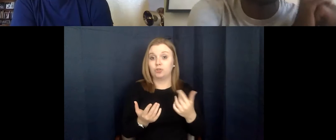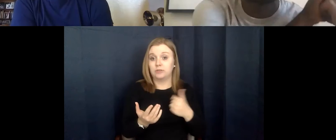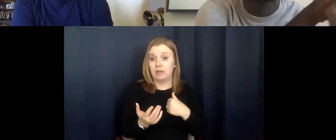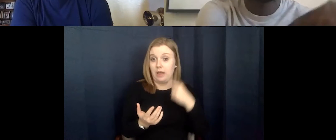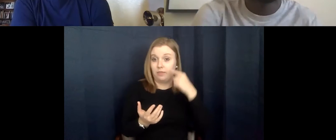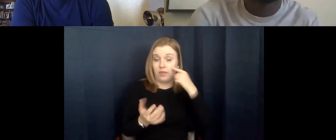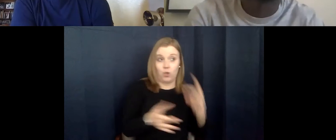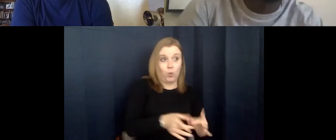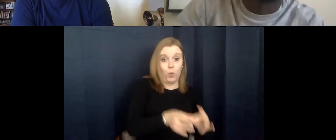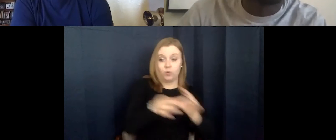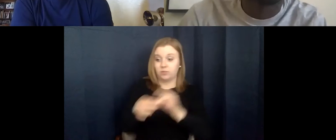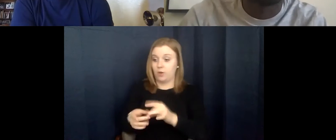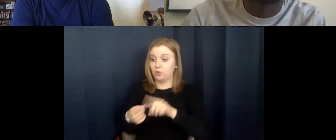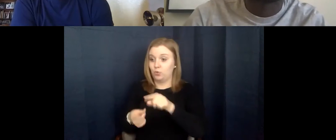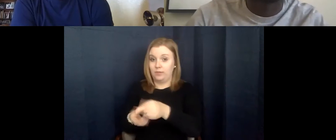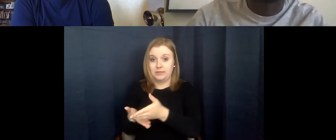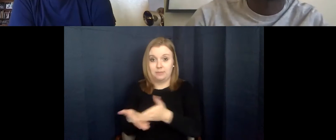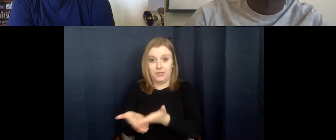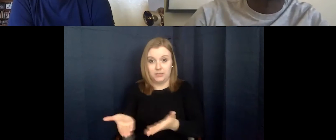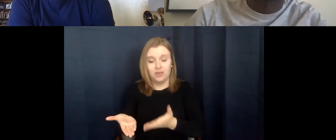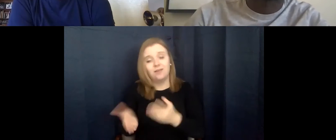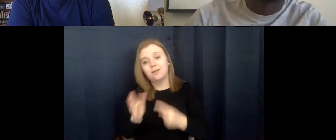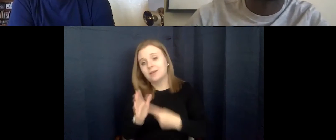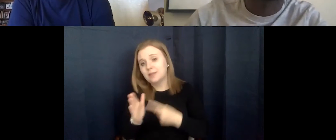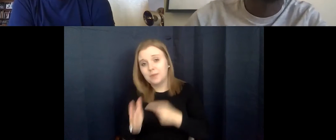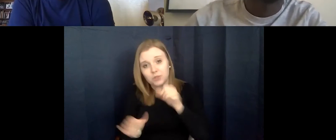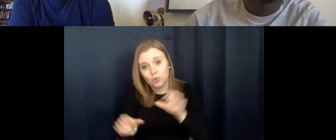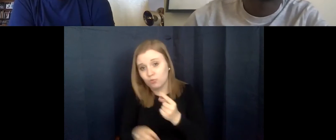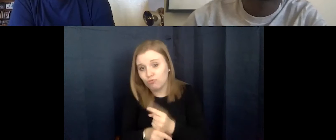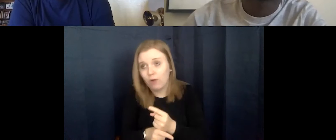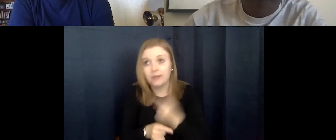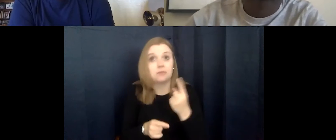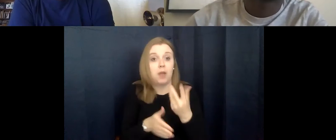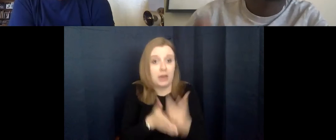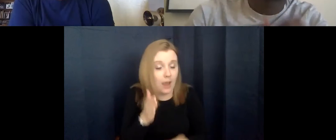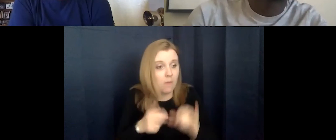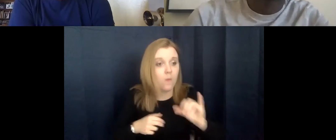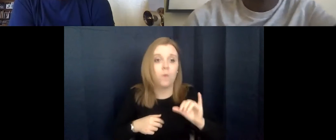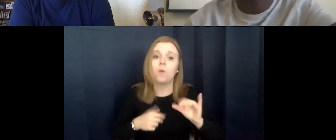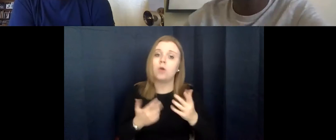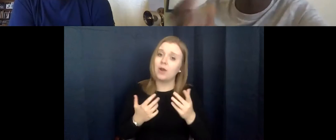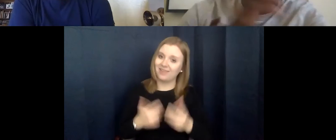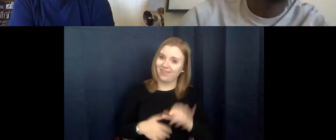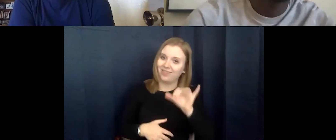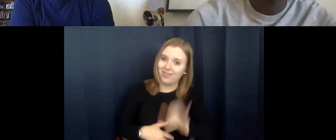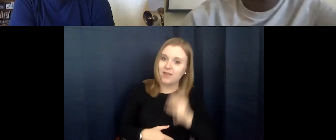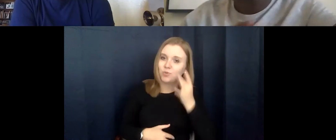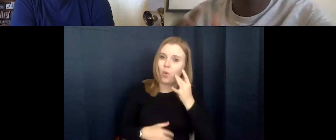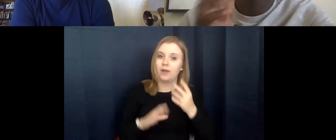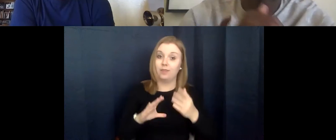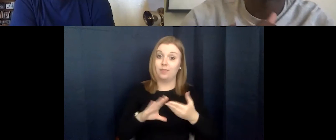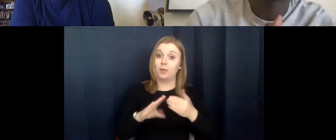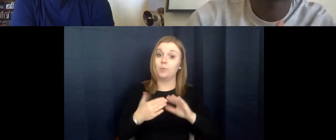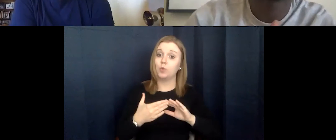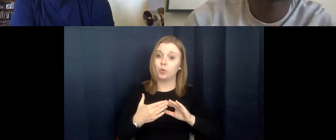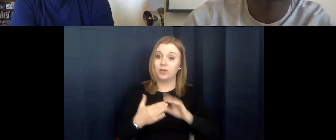corresponds to the piece. And I don't always get it right, and there are gaps. And in fact, that's why the community is